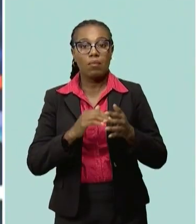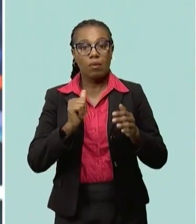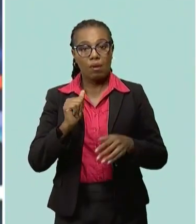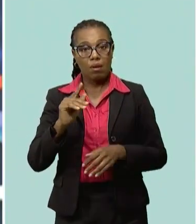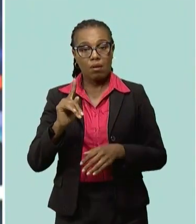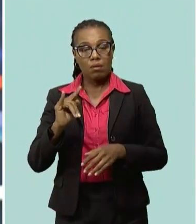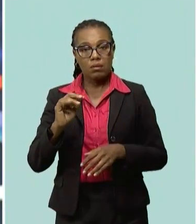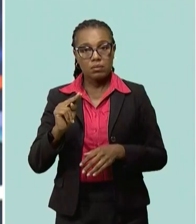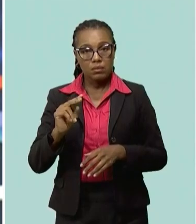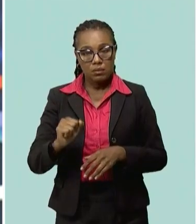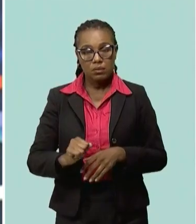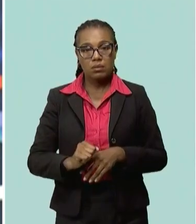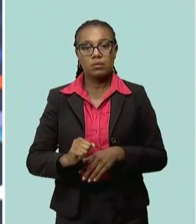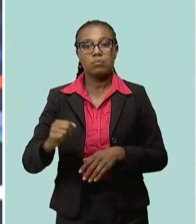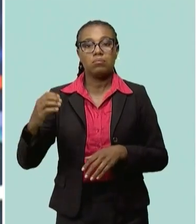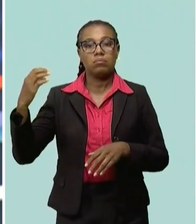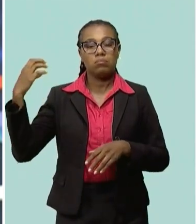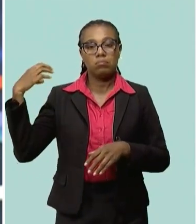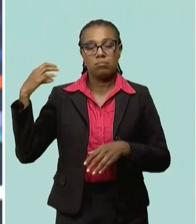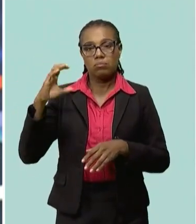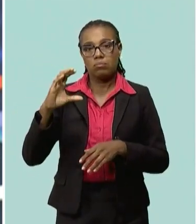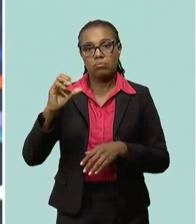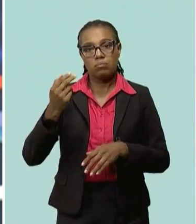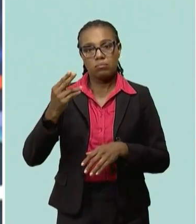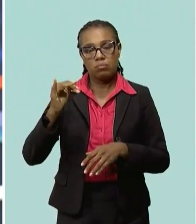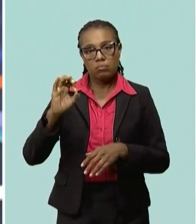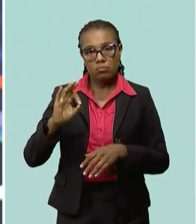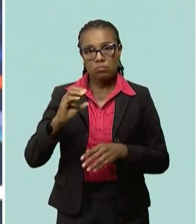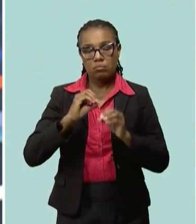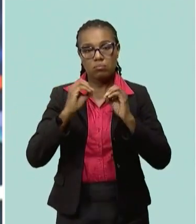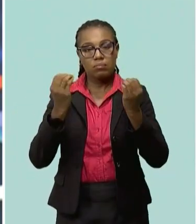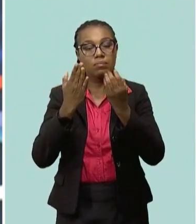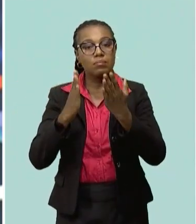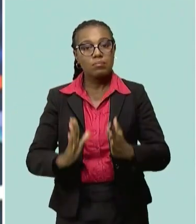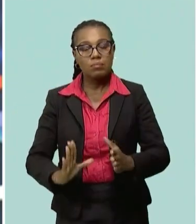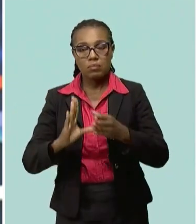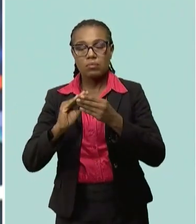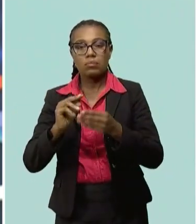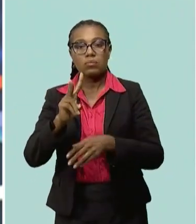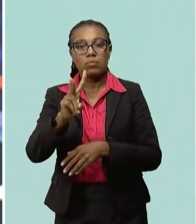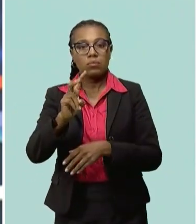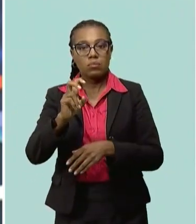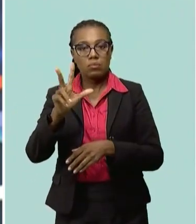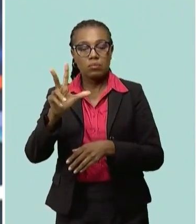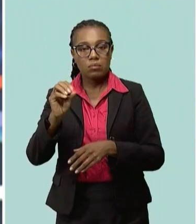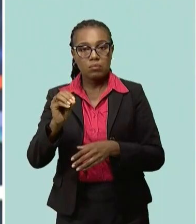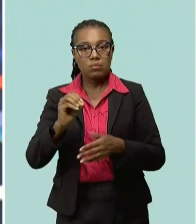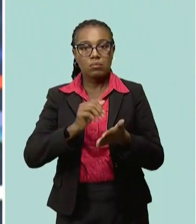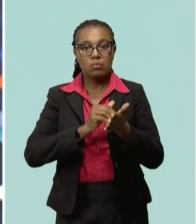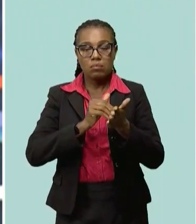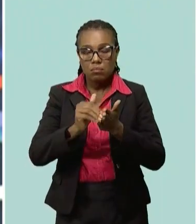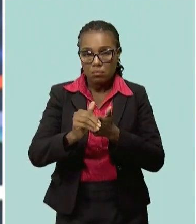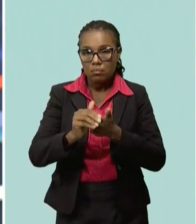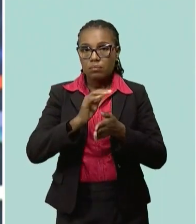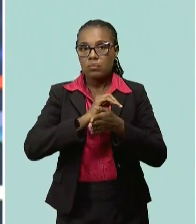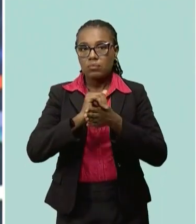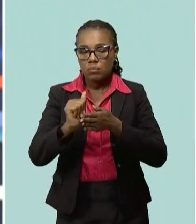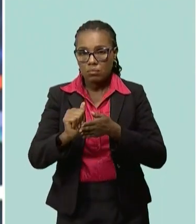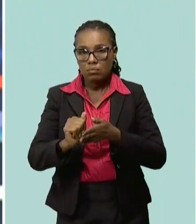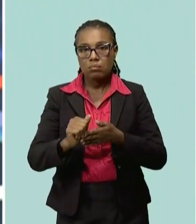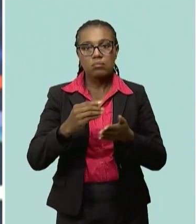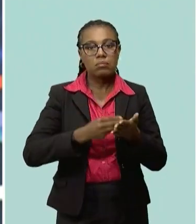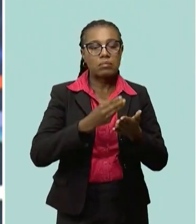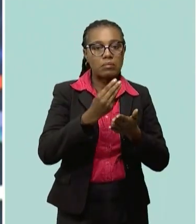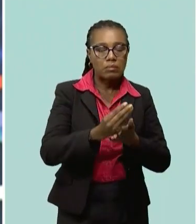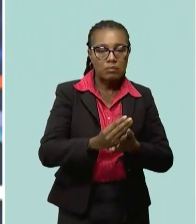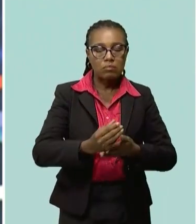Philip Tudor says the focus now is to make the roads falling within the $230 million Complant deal climate